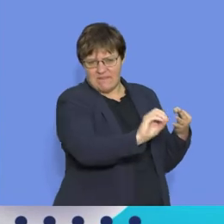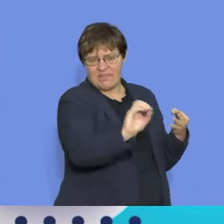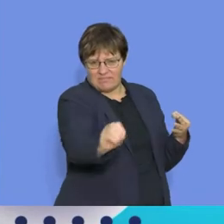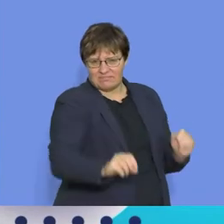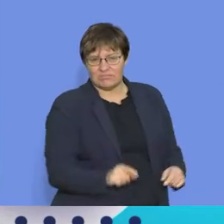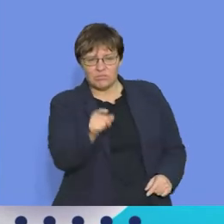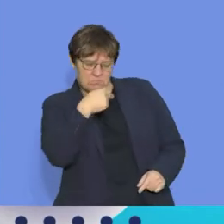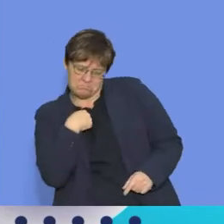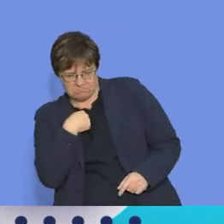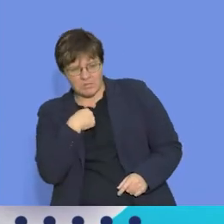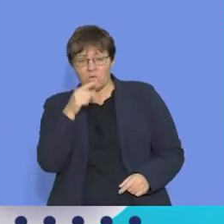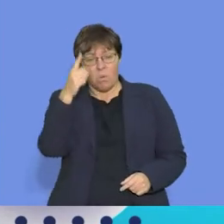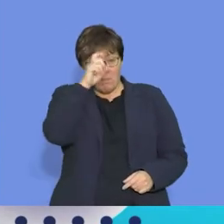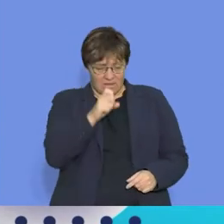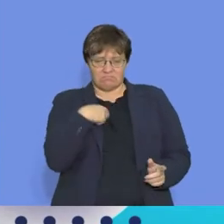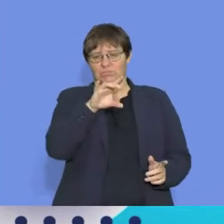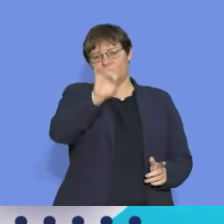can choose the one you want to believe.